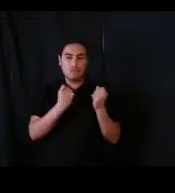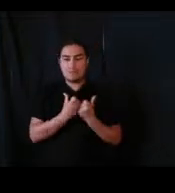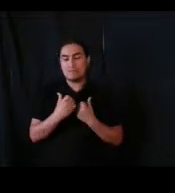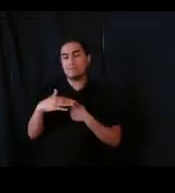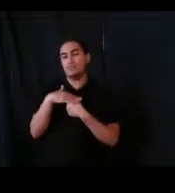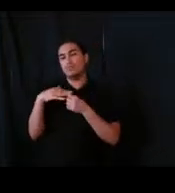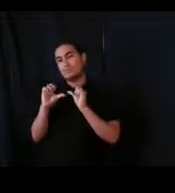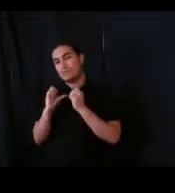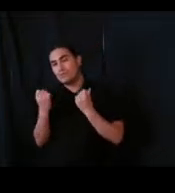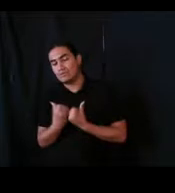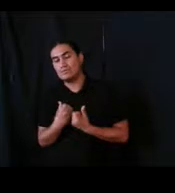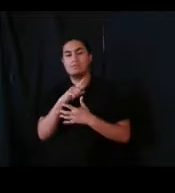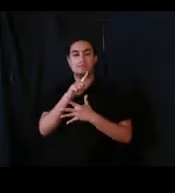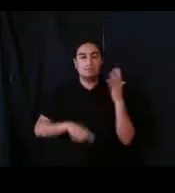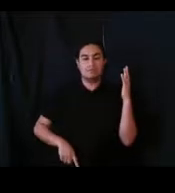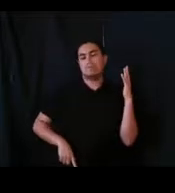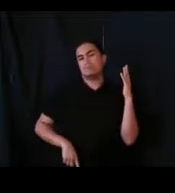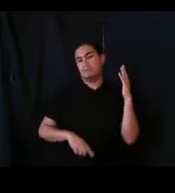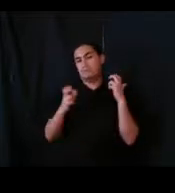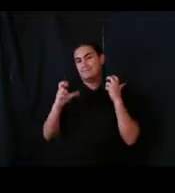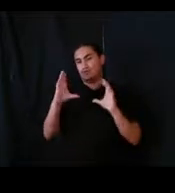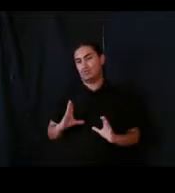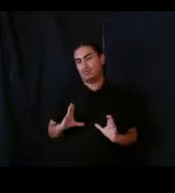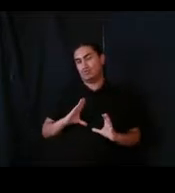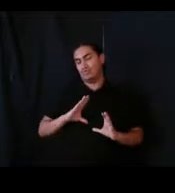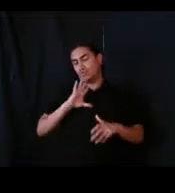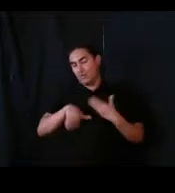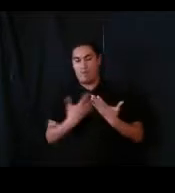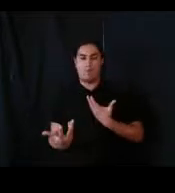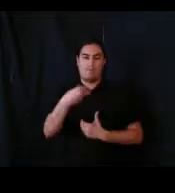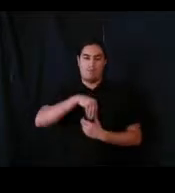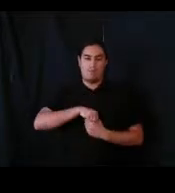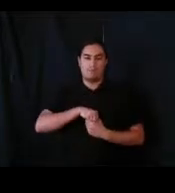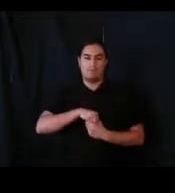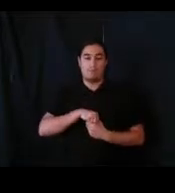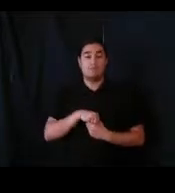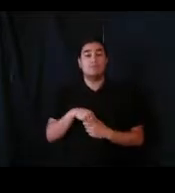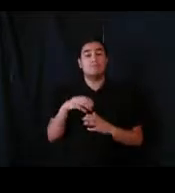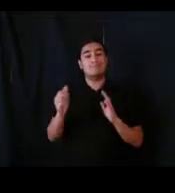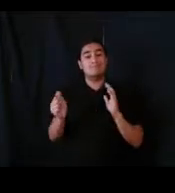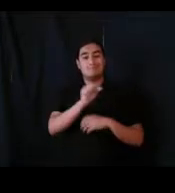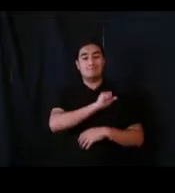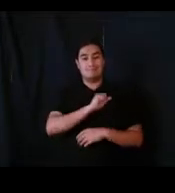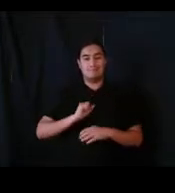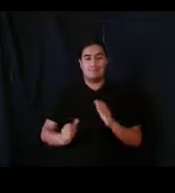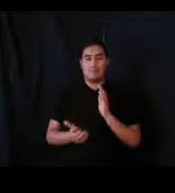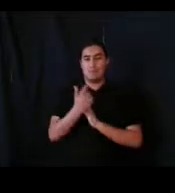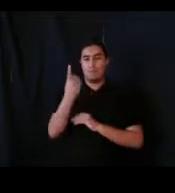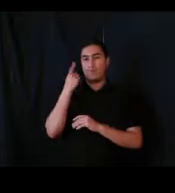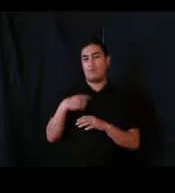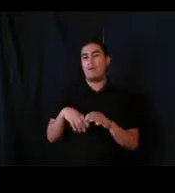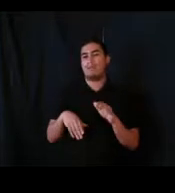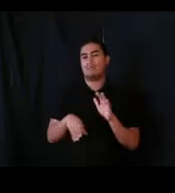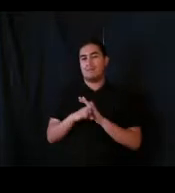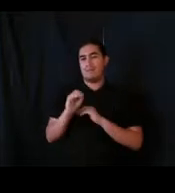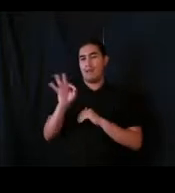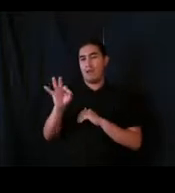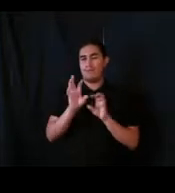agencies and many other stakeholders following the initial senate bill 1 program's kickoff workshop in august